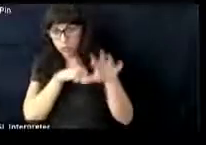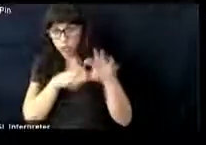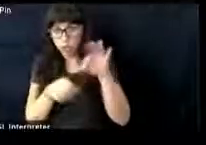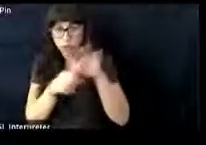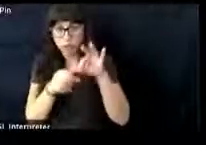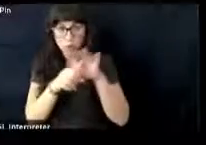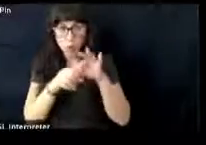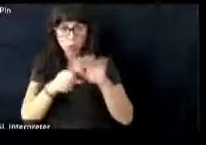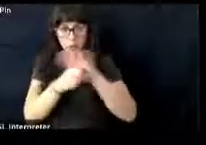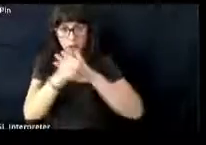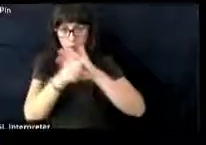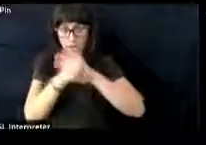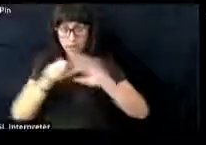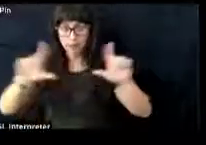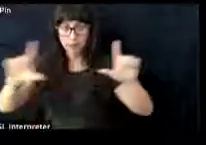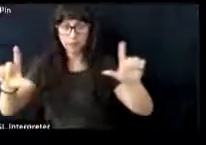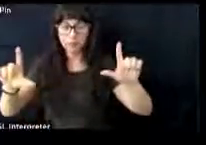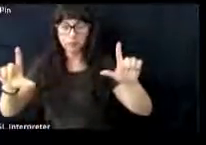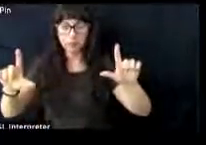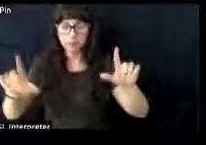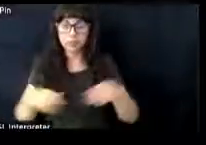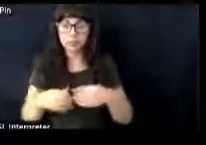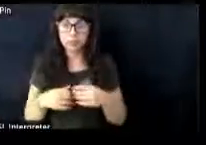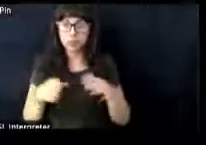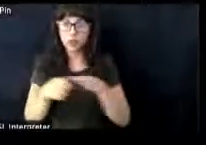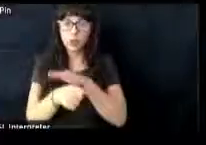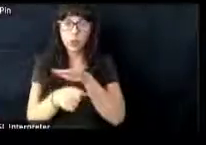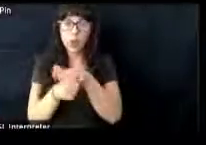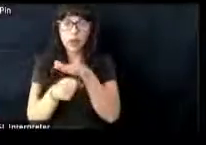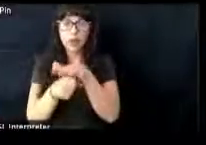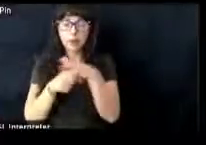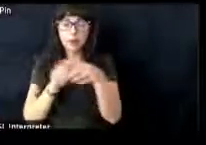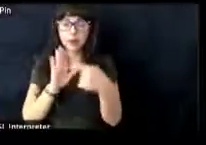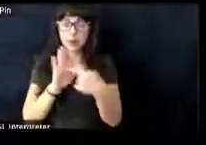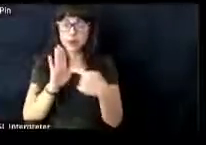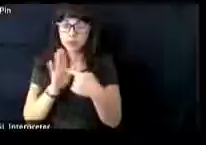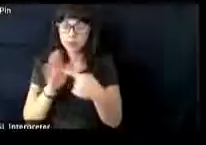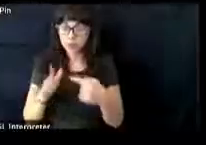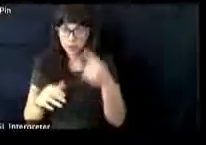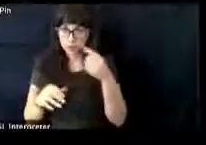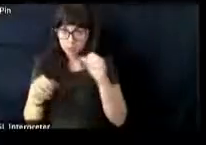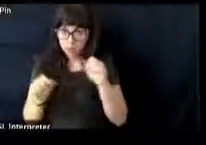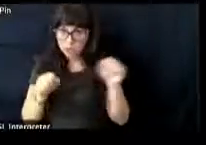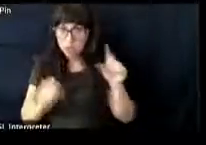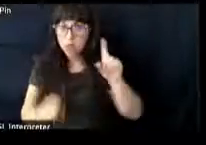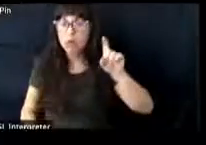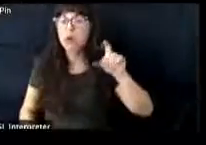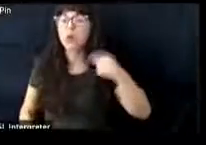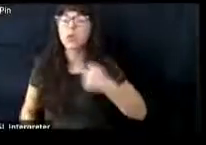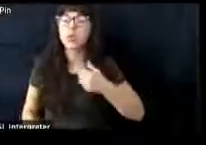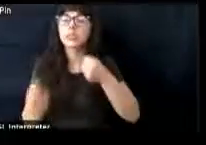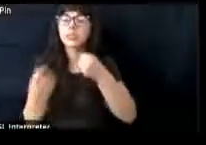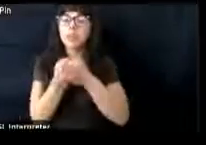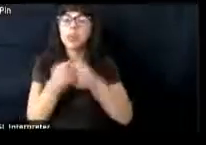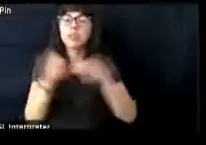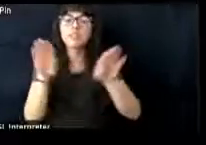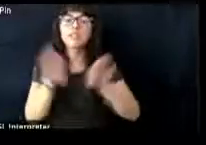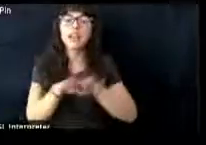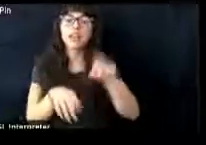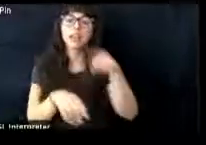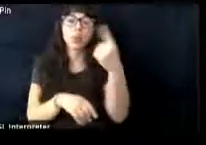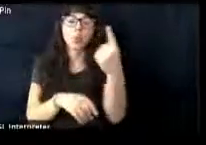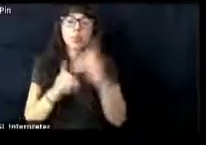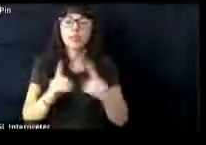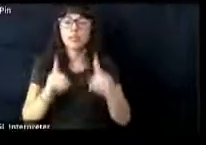To ensure full and adequate representation for the San Fernando Valley, we support Valley-only districts. In